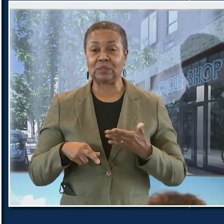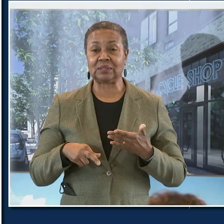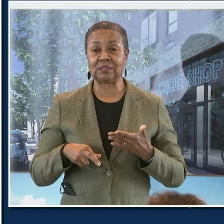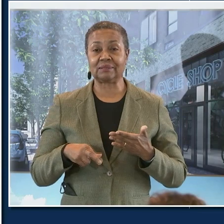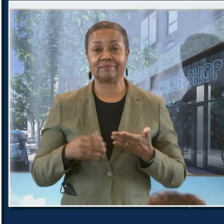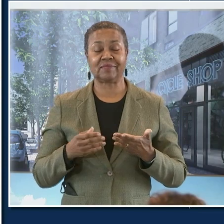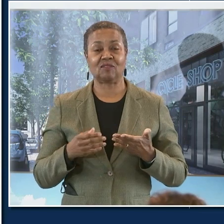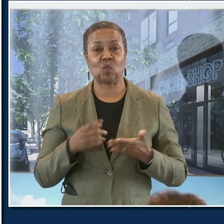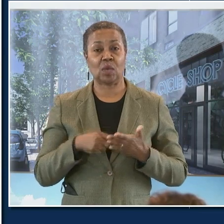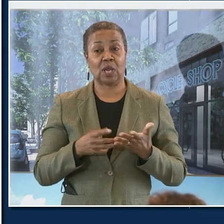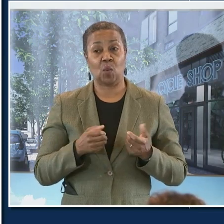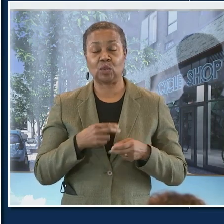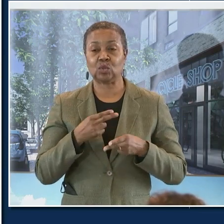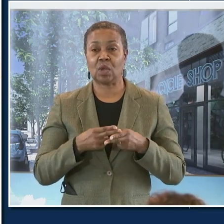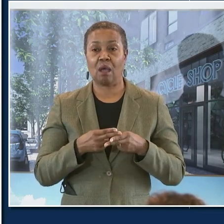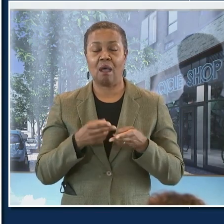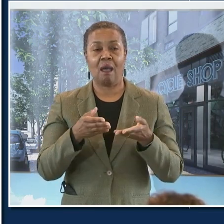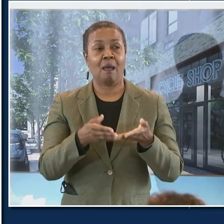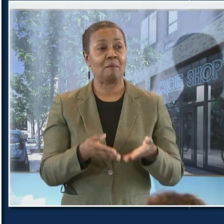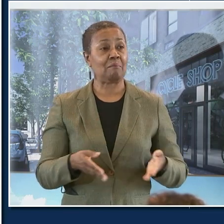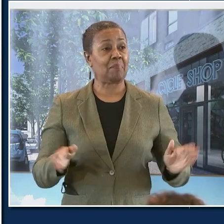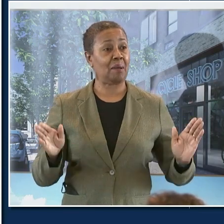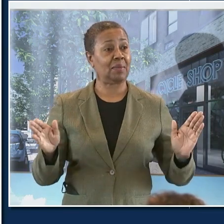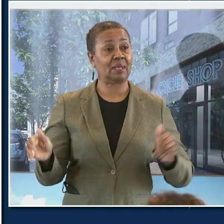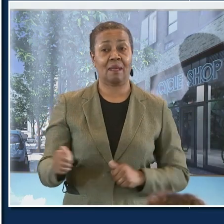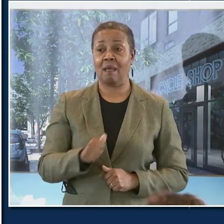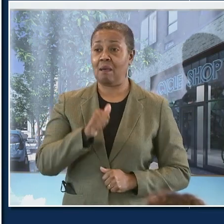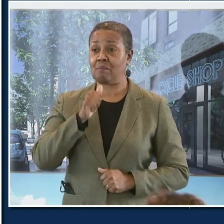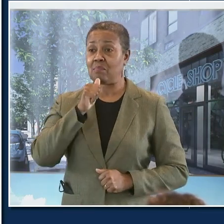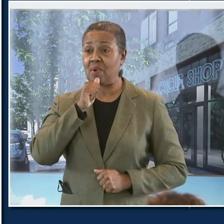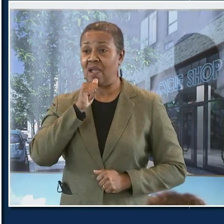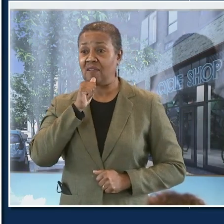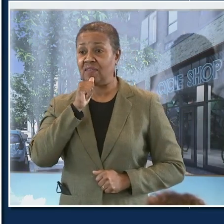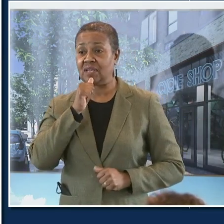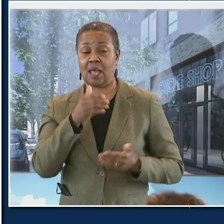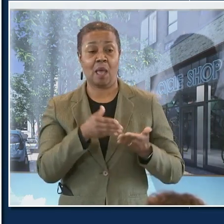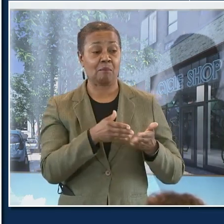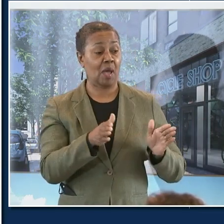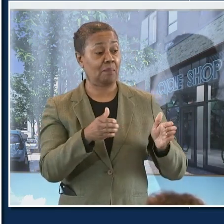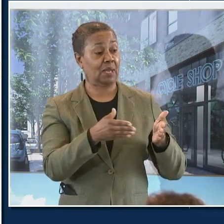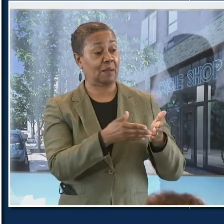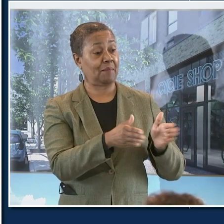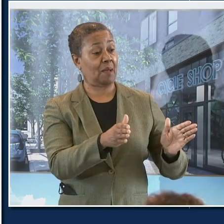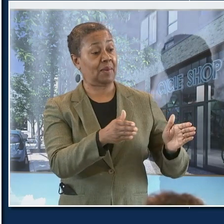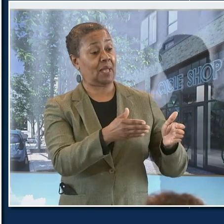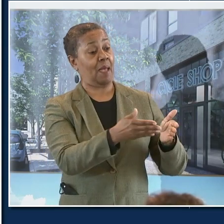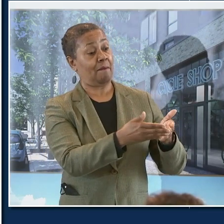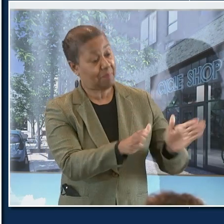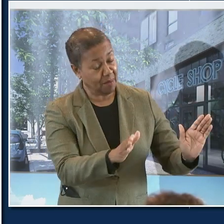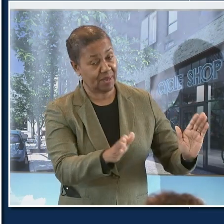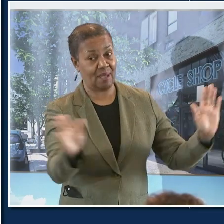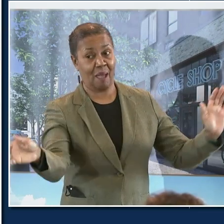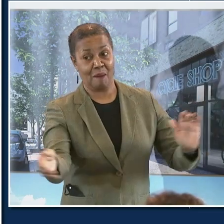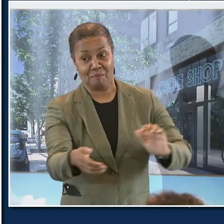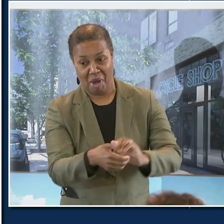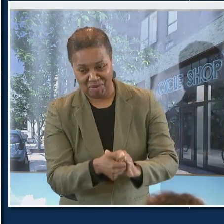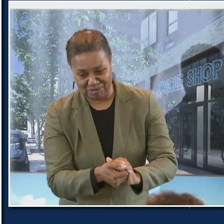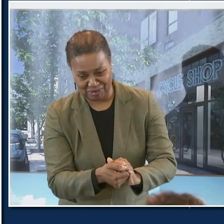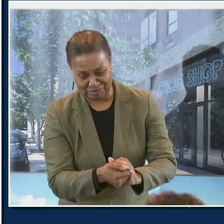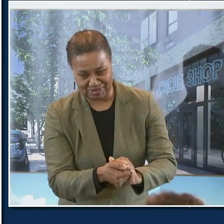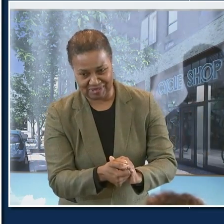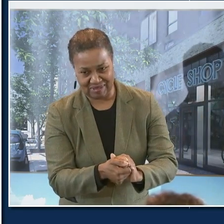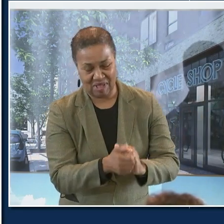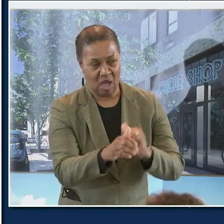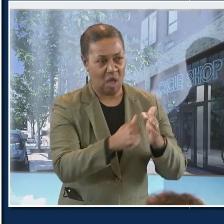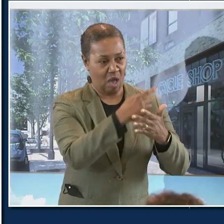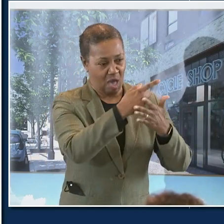of what I would like to call public-private public partnerships, because it takes all